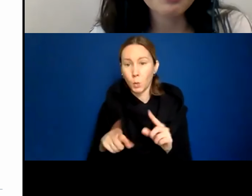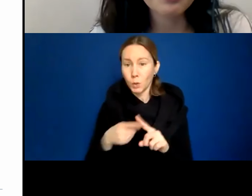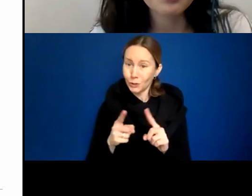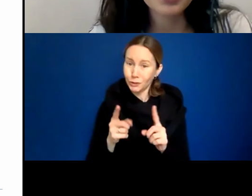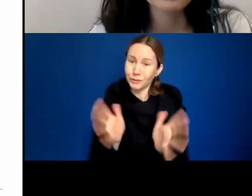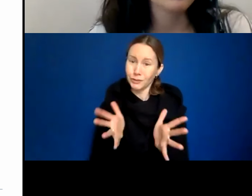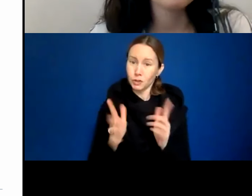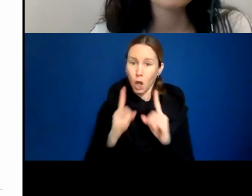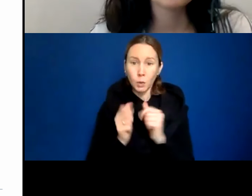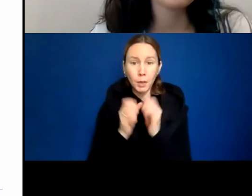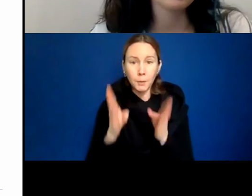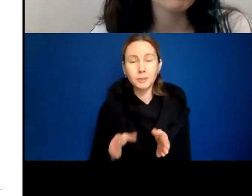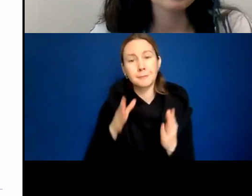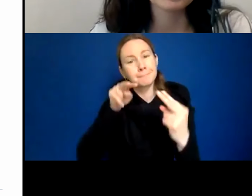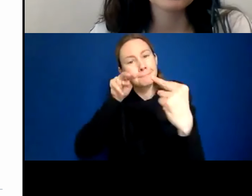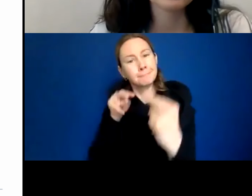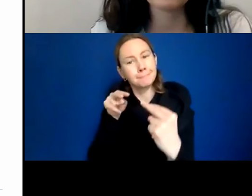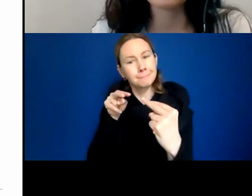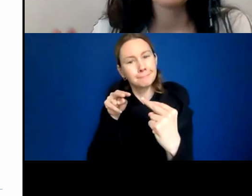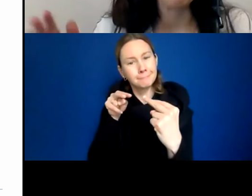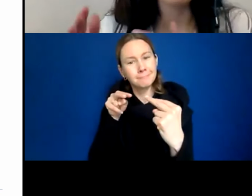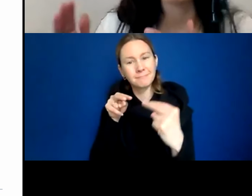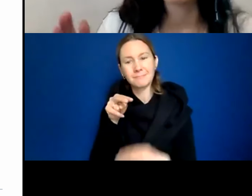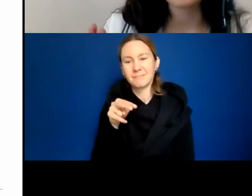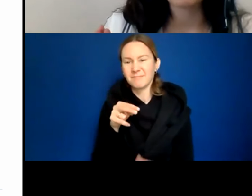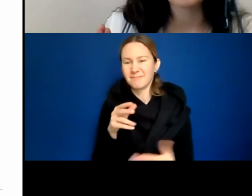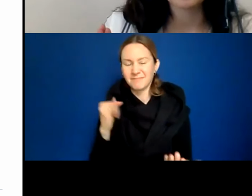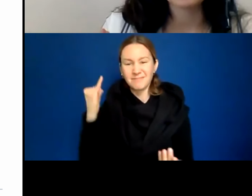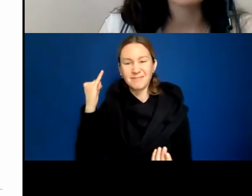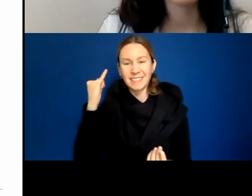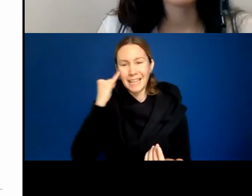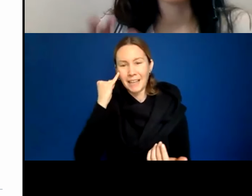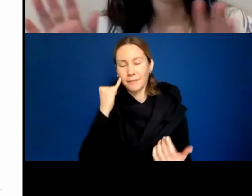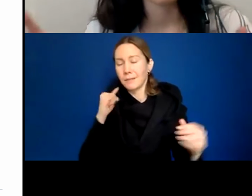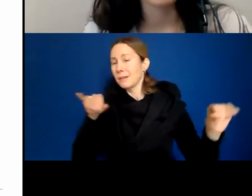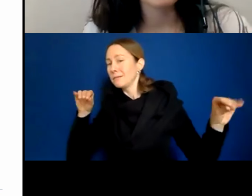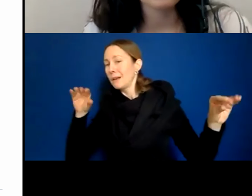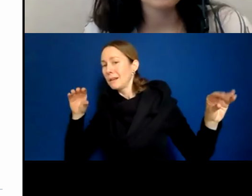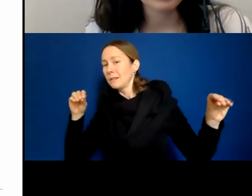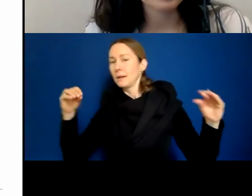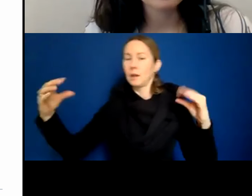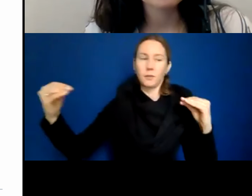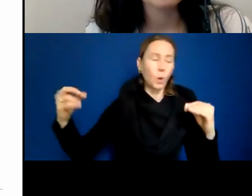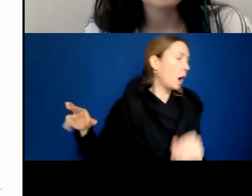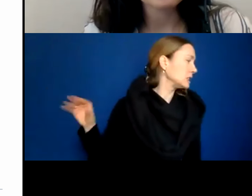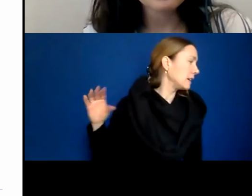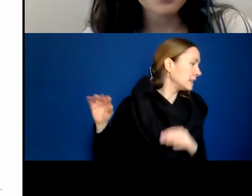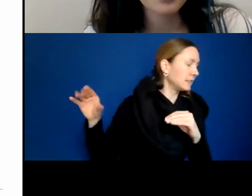to them. Conversations are so much more difficult around a corner from each other, or if you're facing another